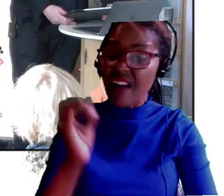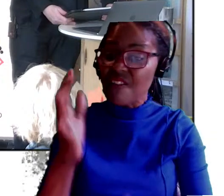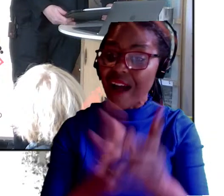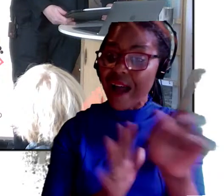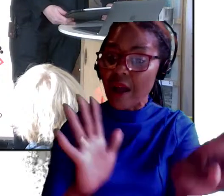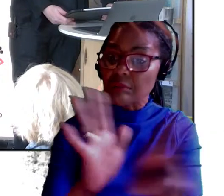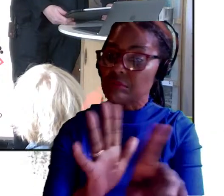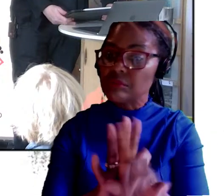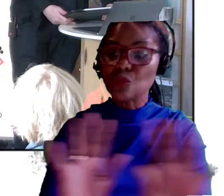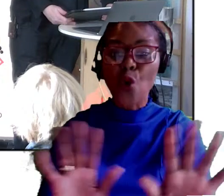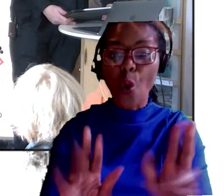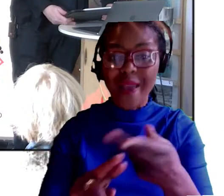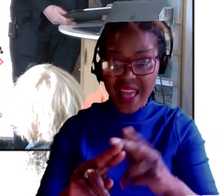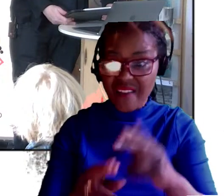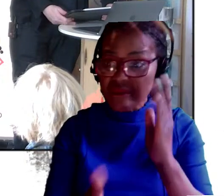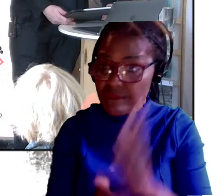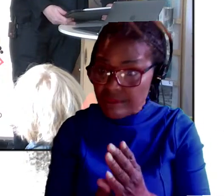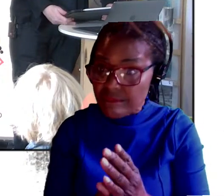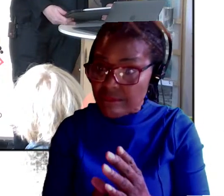If you hear a fire alarm, it's probably real.